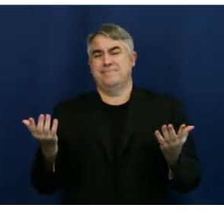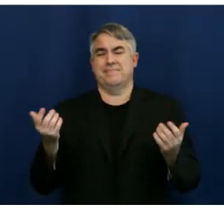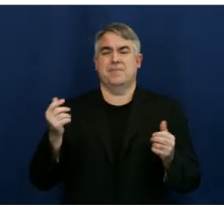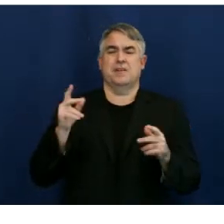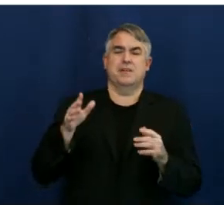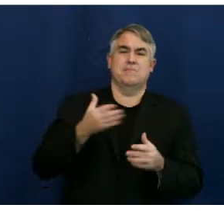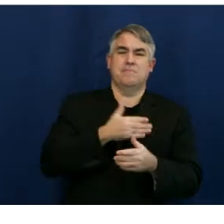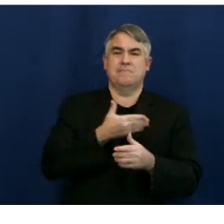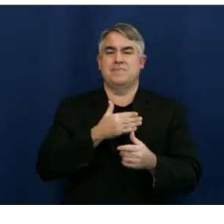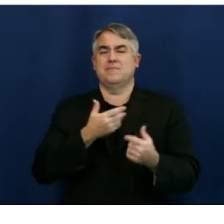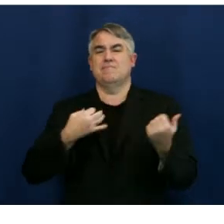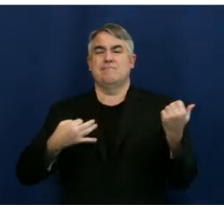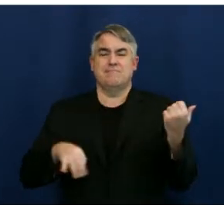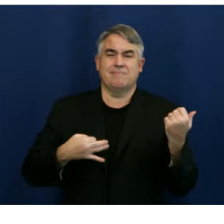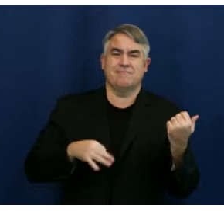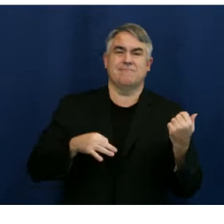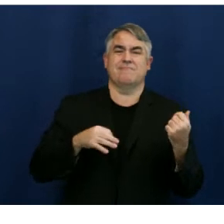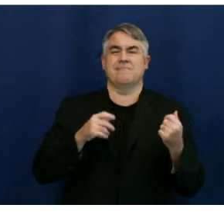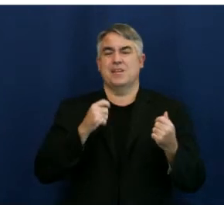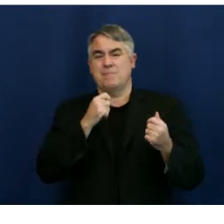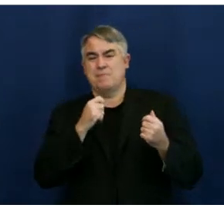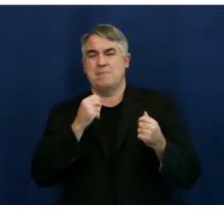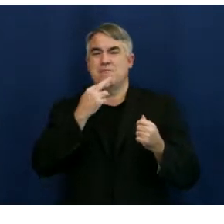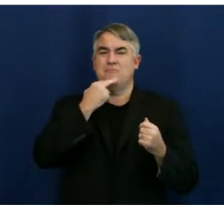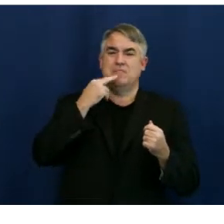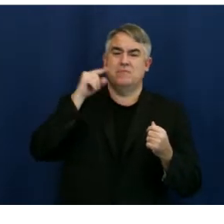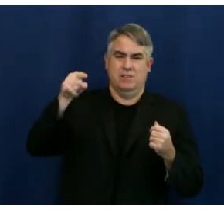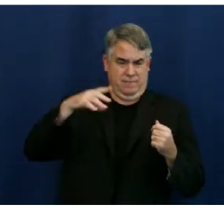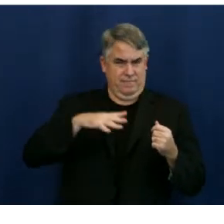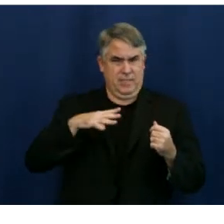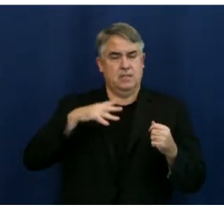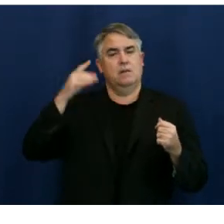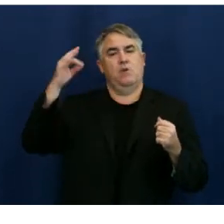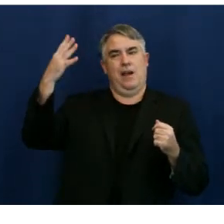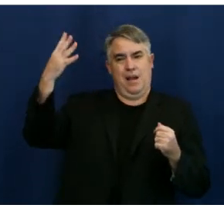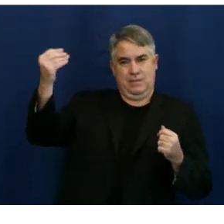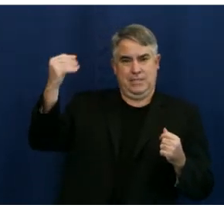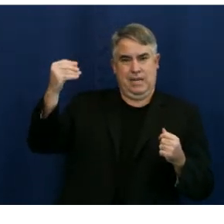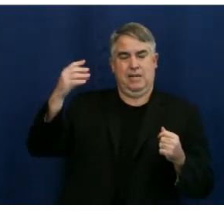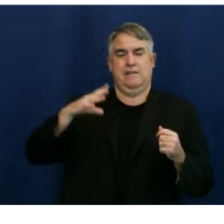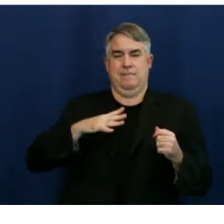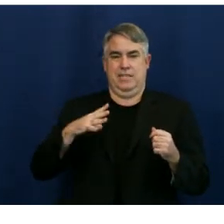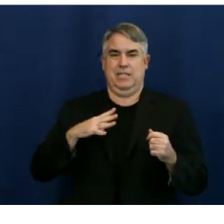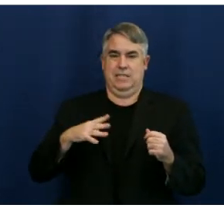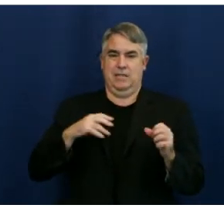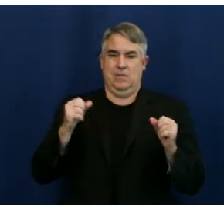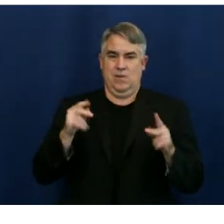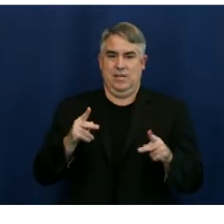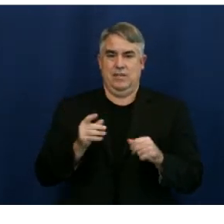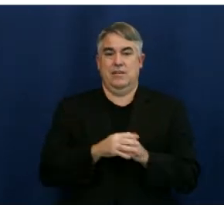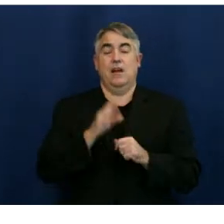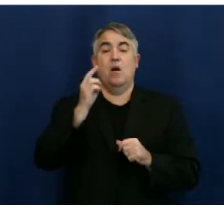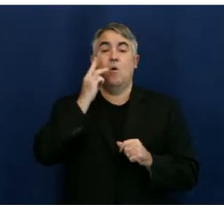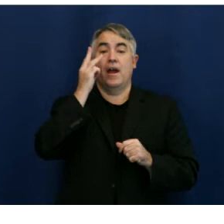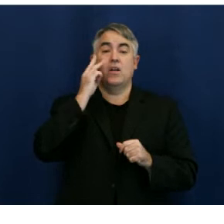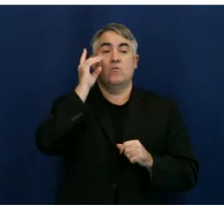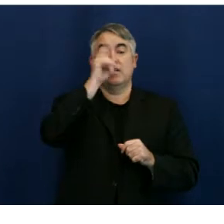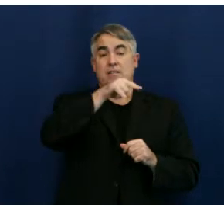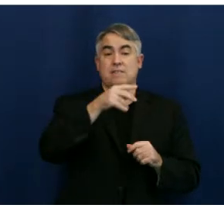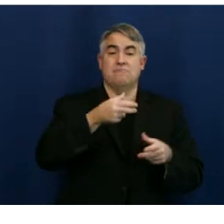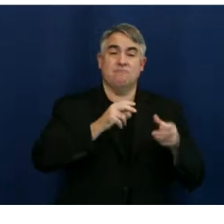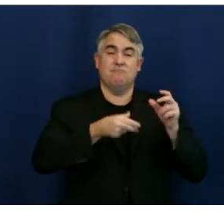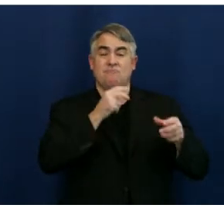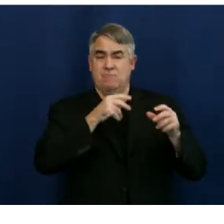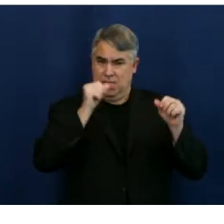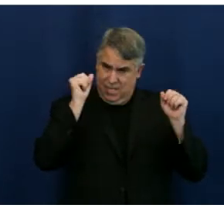authorized in those outdoor settings only. Wineries, again, can operate outdoors also with live entertainment, consistent with